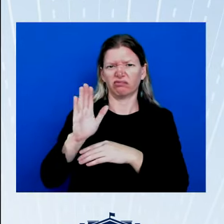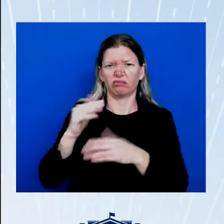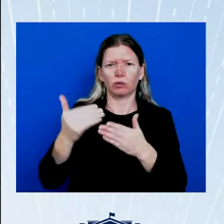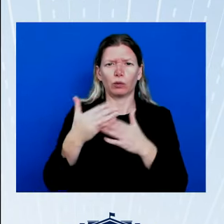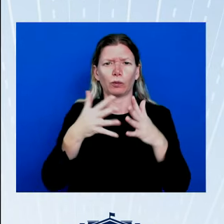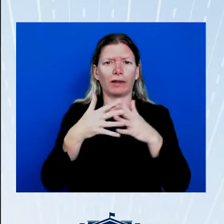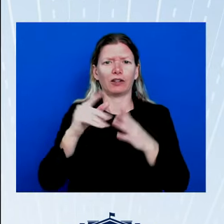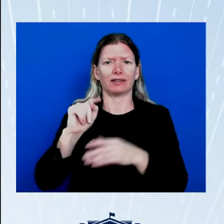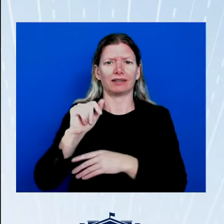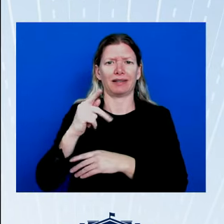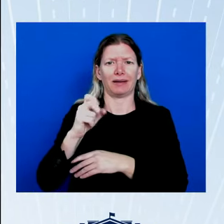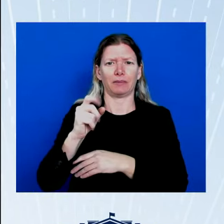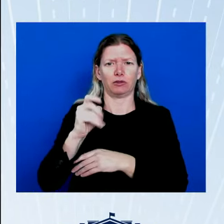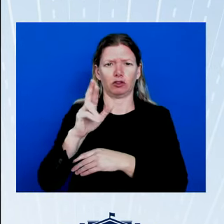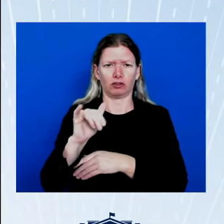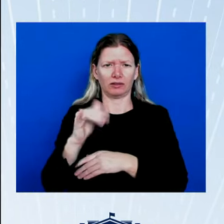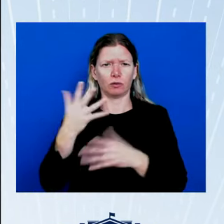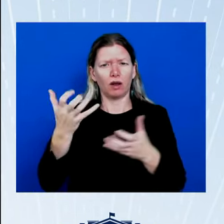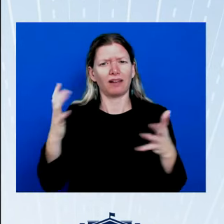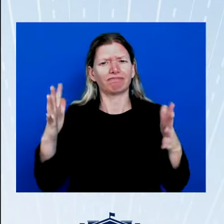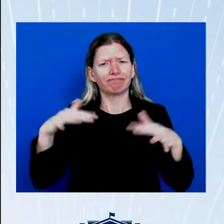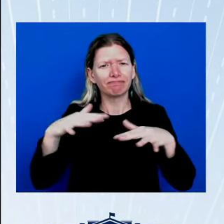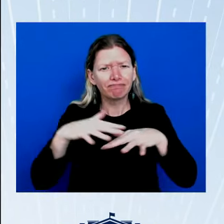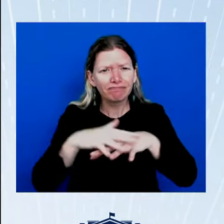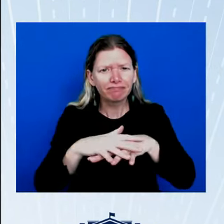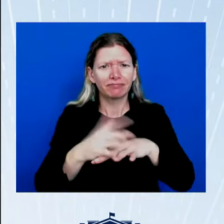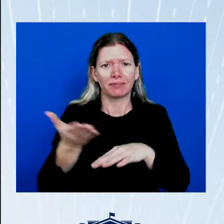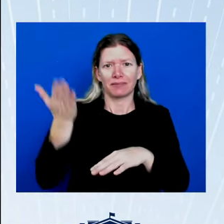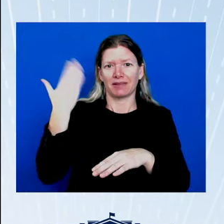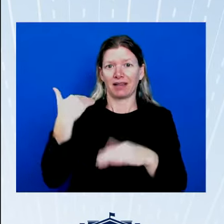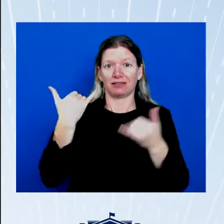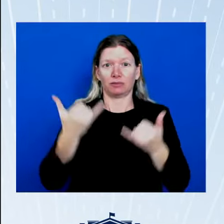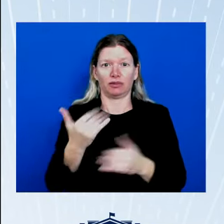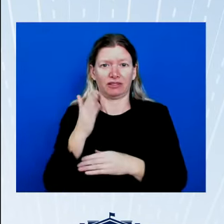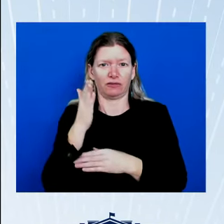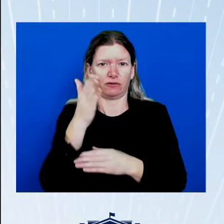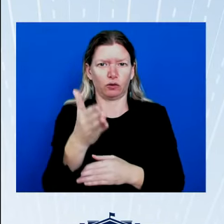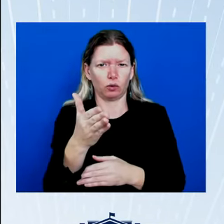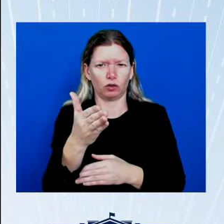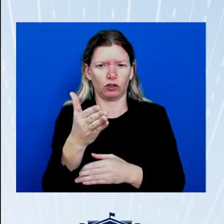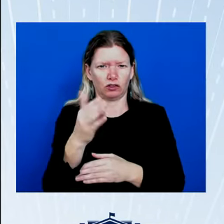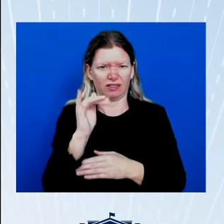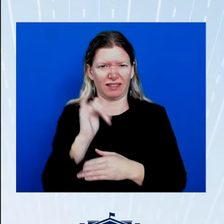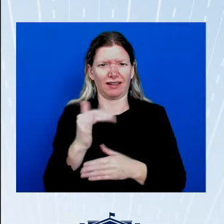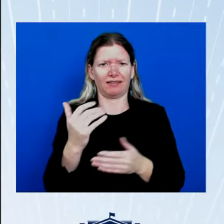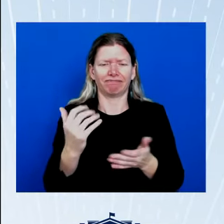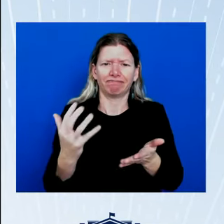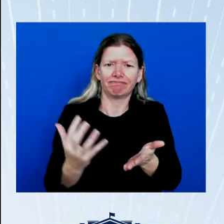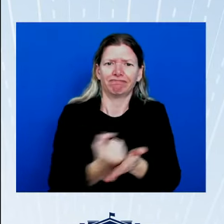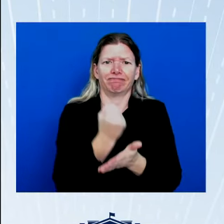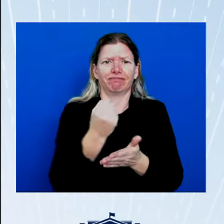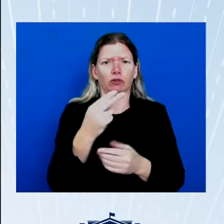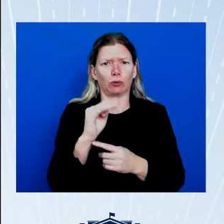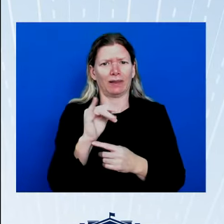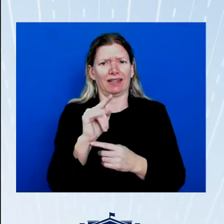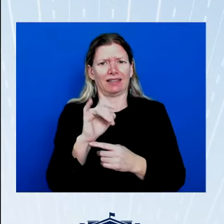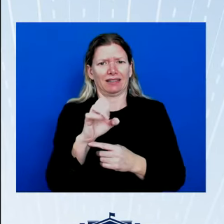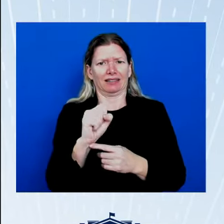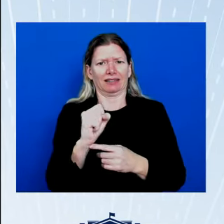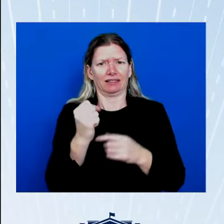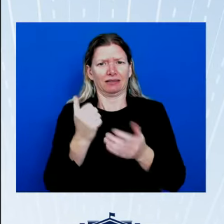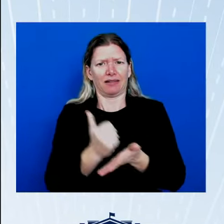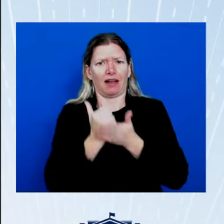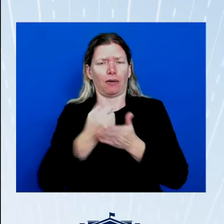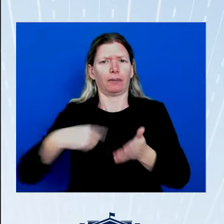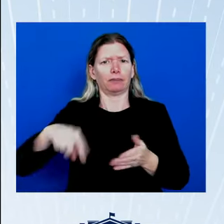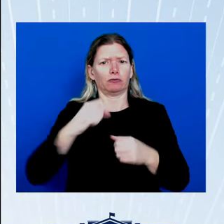humanities to strengthen our democracy, advance equity for all, and address our changing climate. As energy